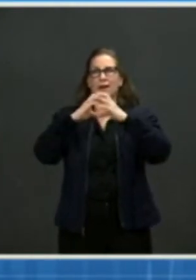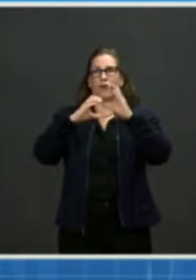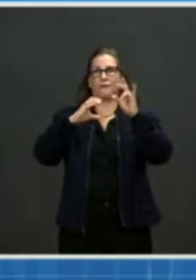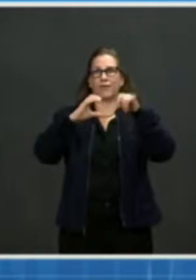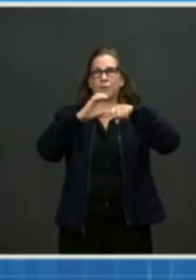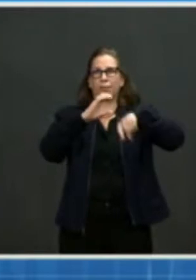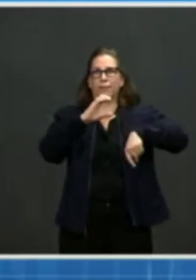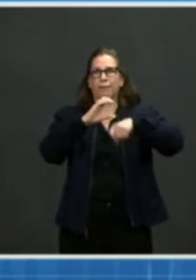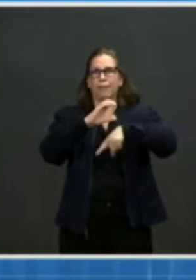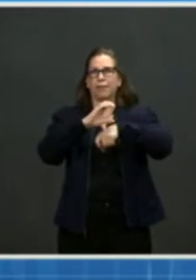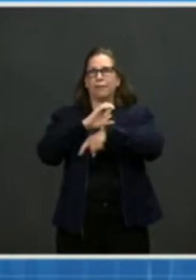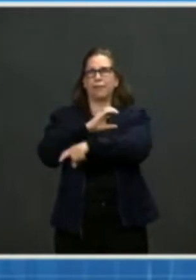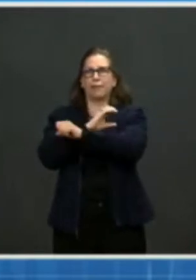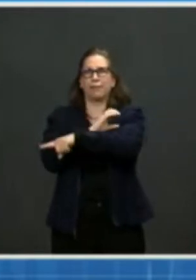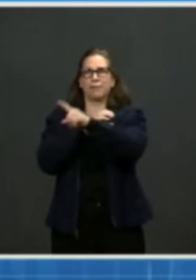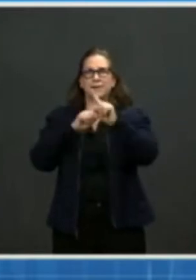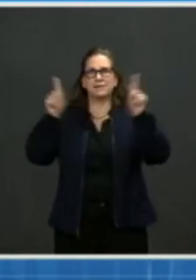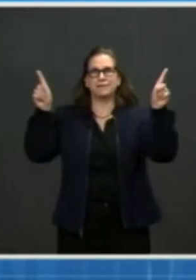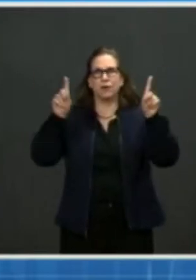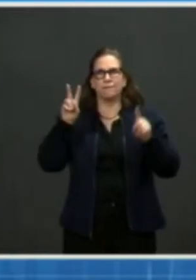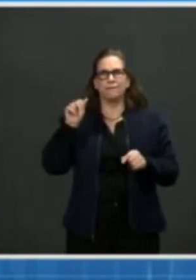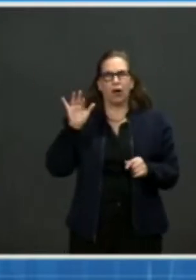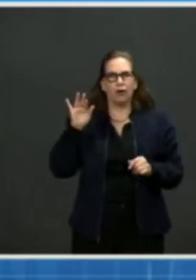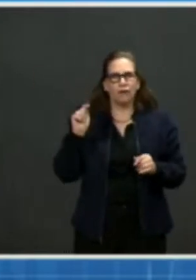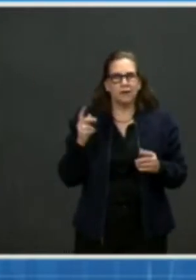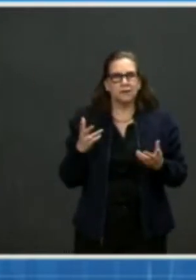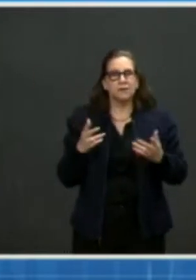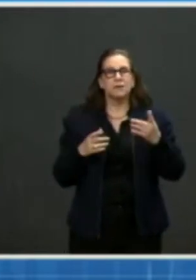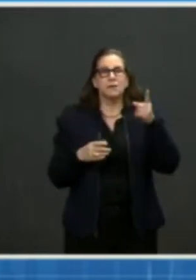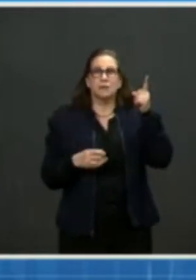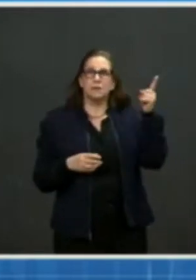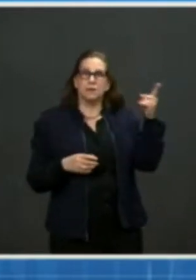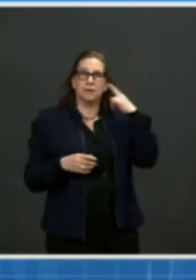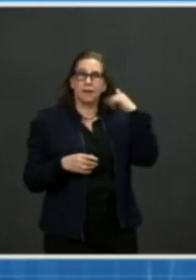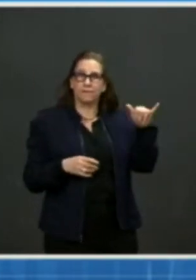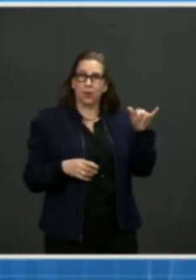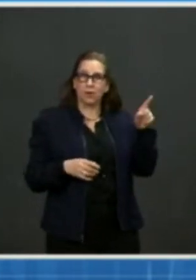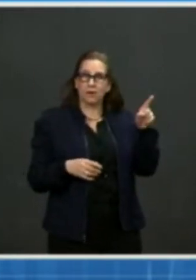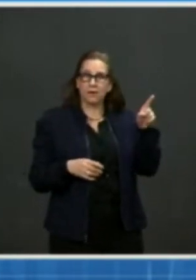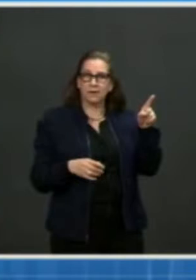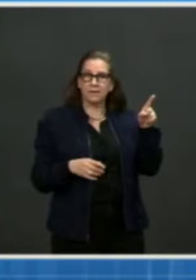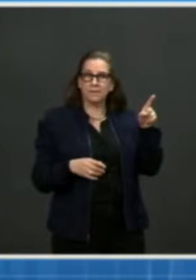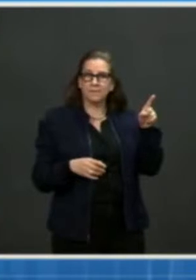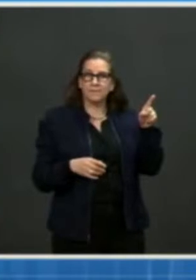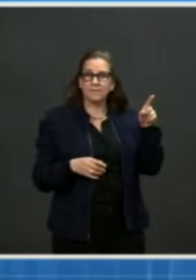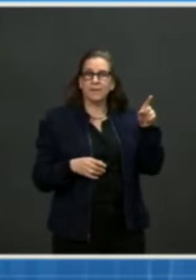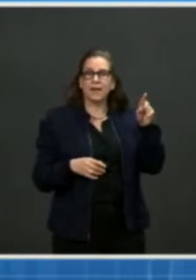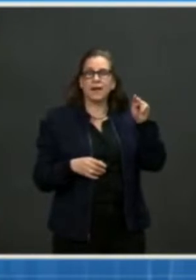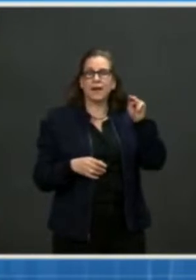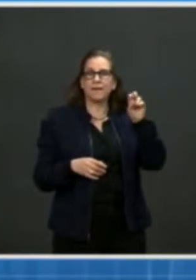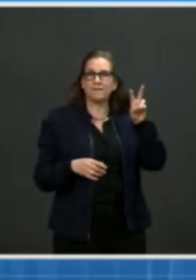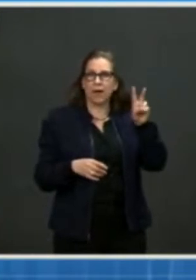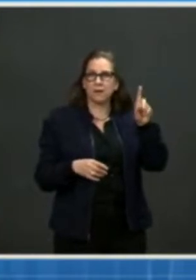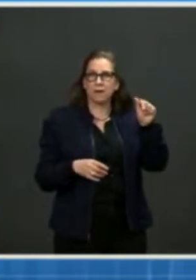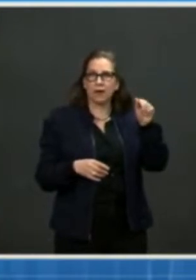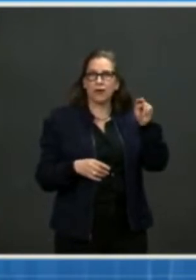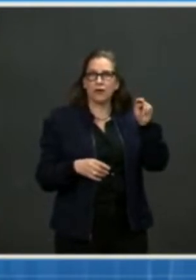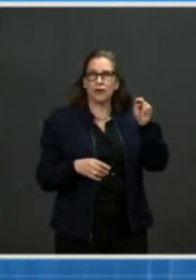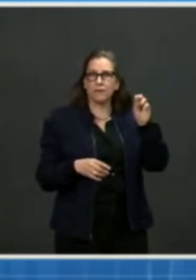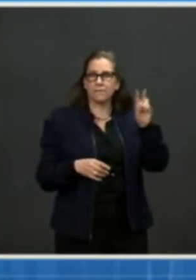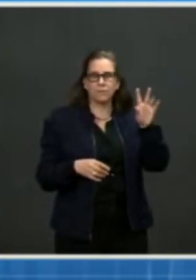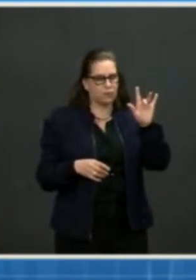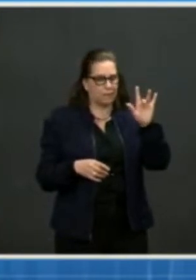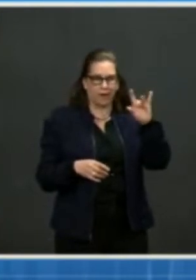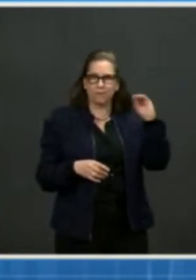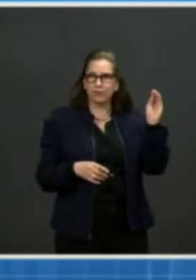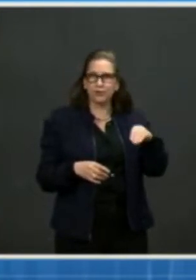California, 41% in Nevada, and 25% in Arizona. And the B117 variant